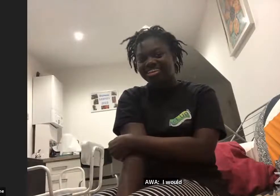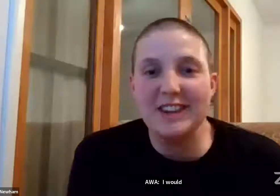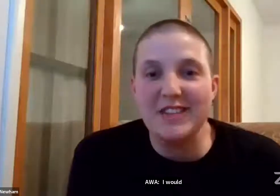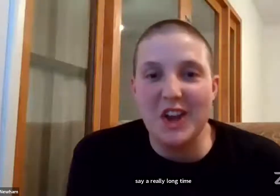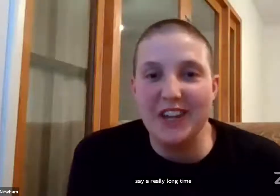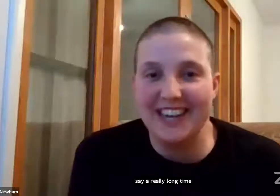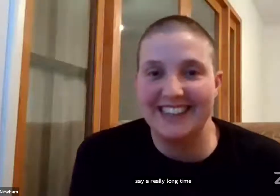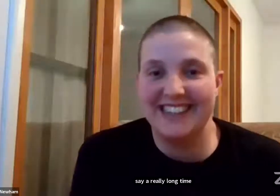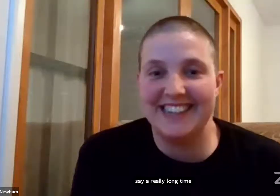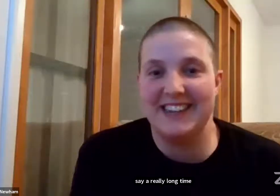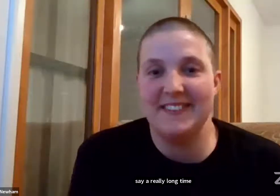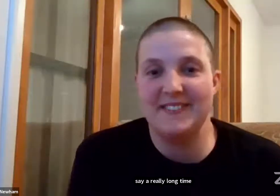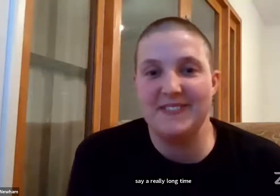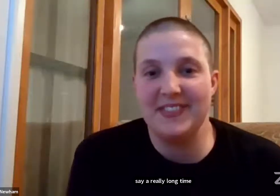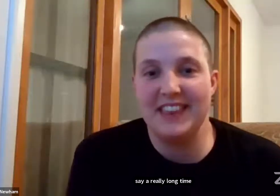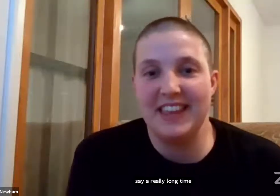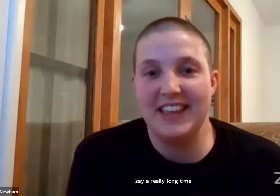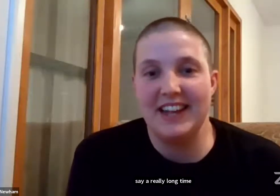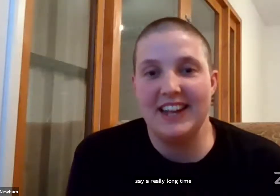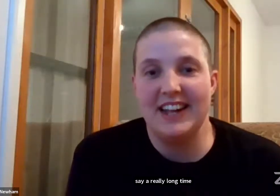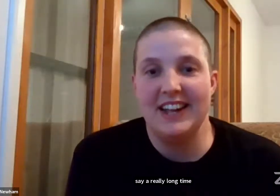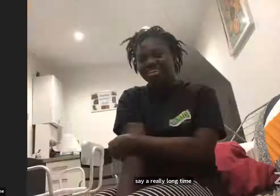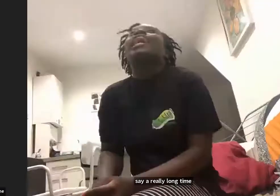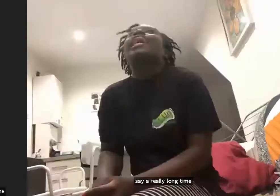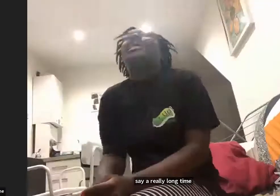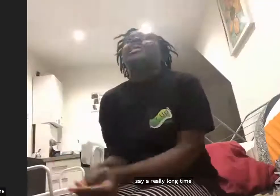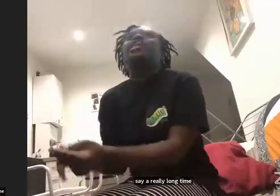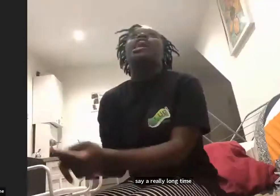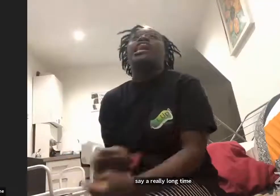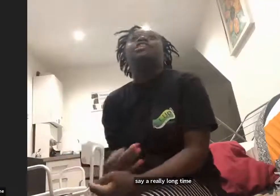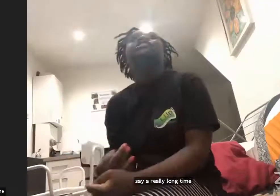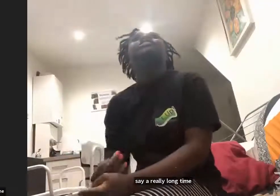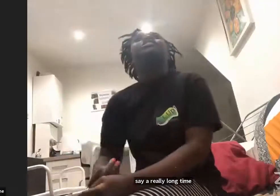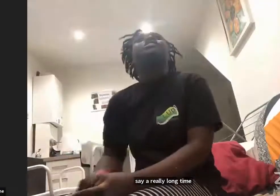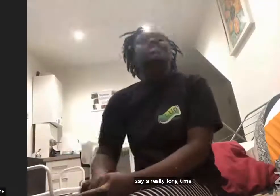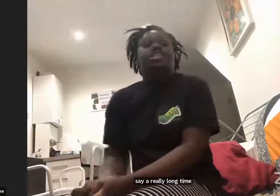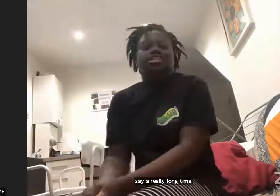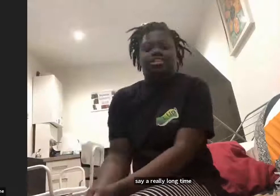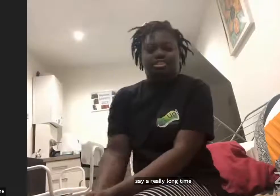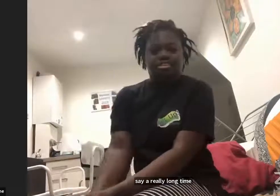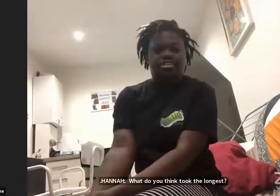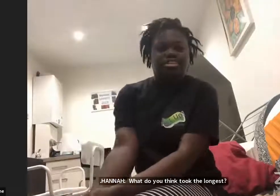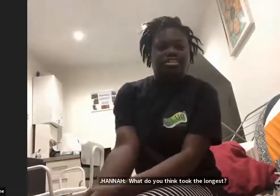What do you think took the longest? The editing,